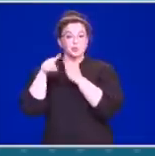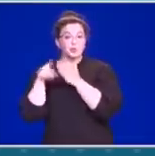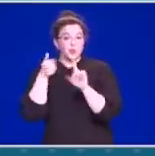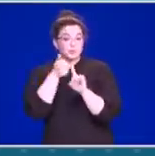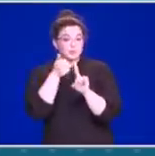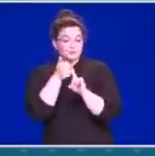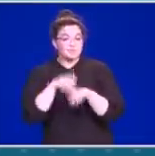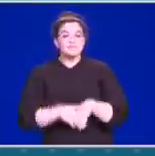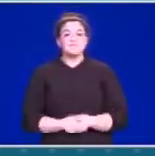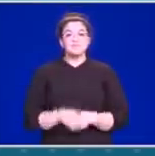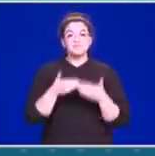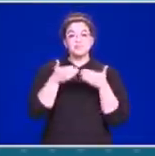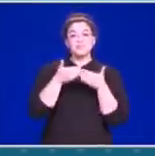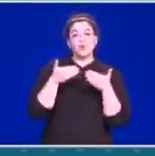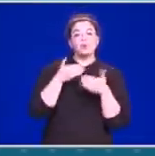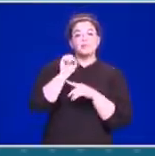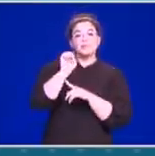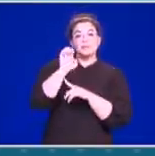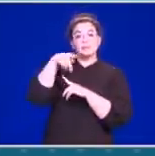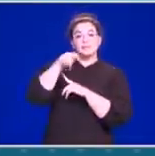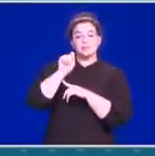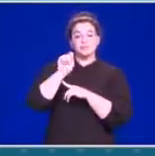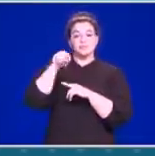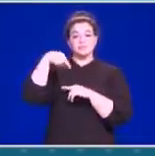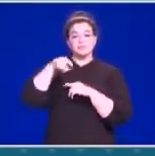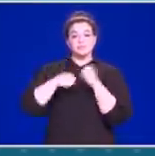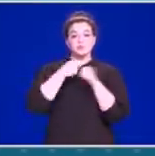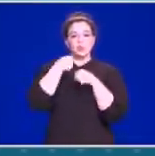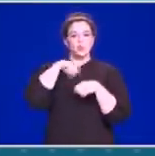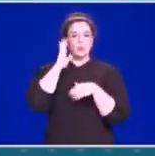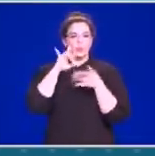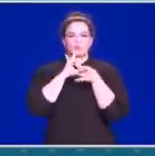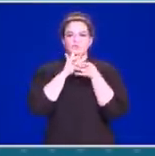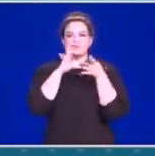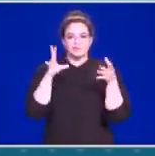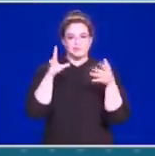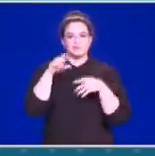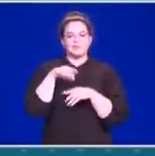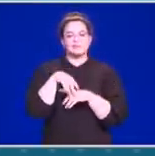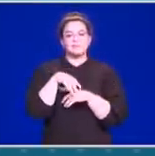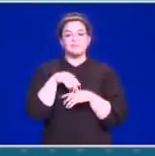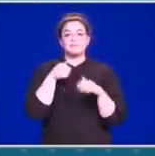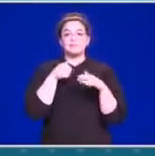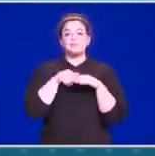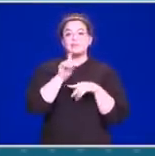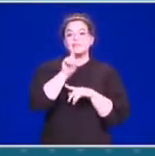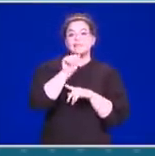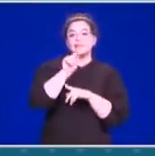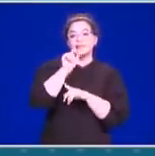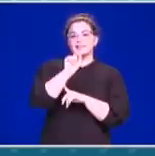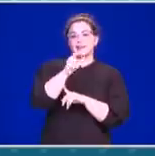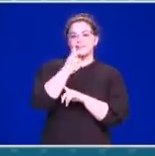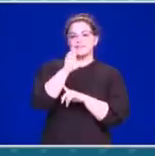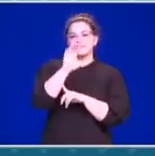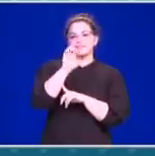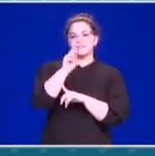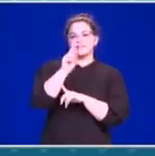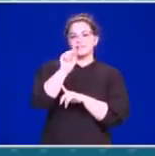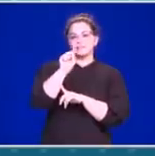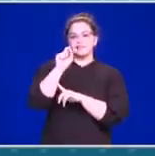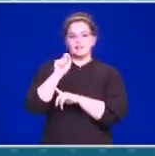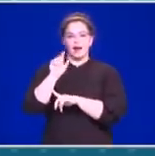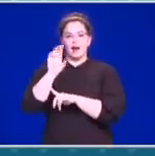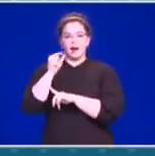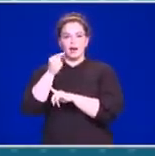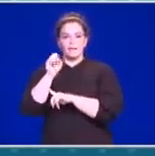this year, we'll release the data in an easier-to-use format for all data users through our data.census.gov platform.